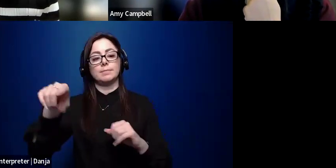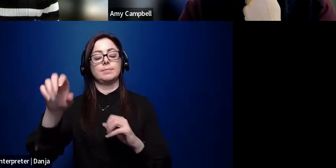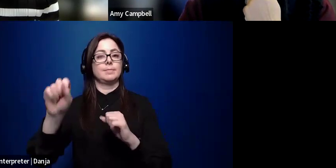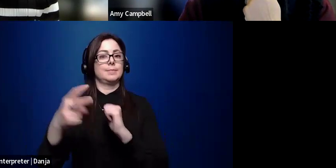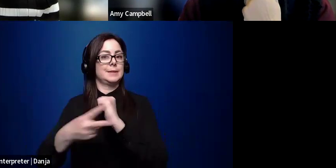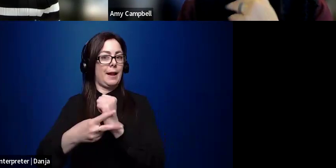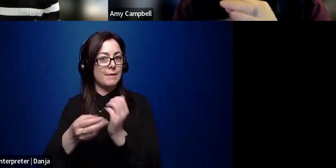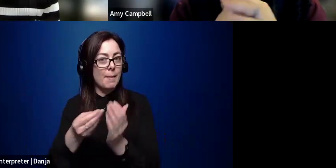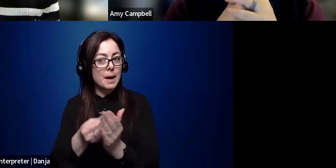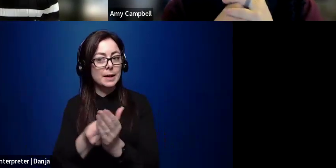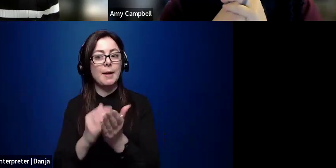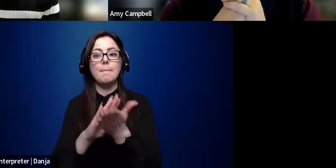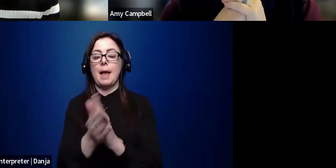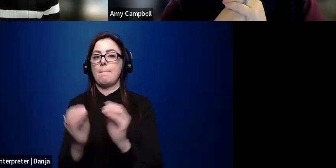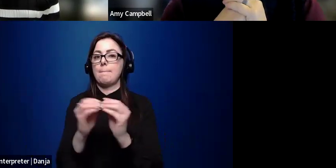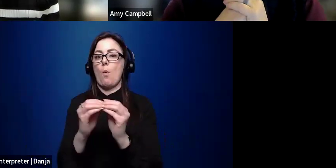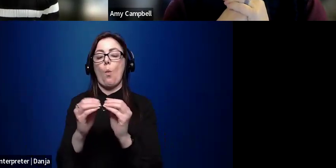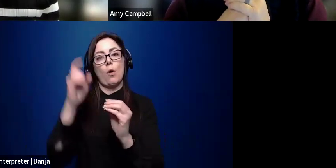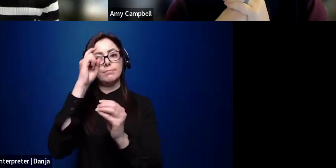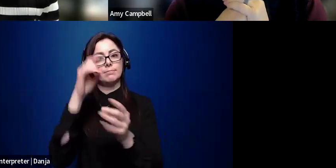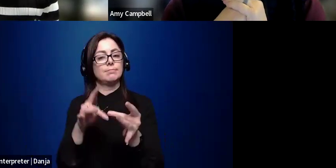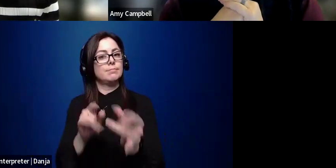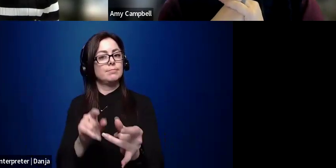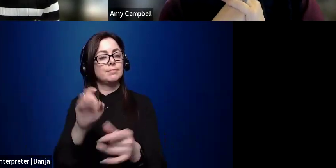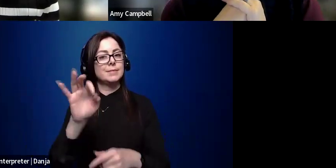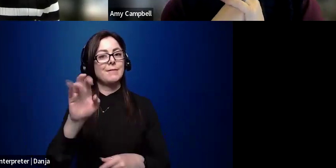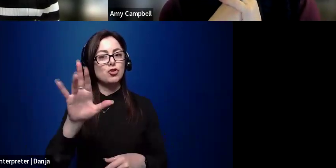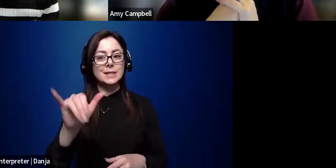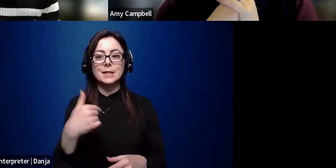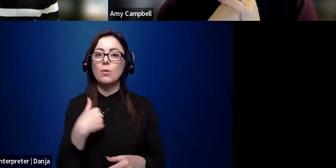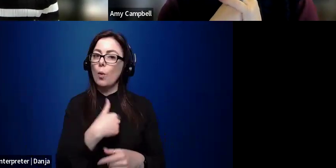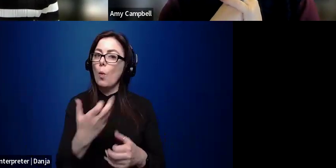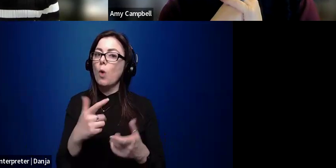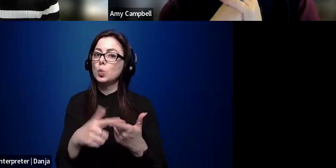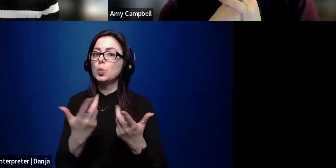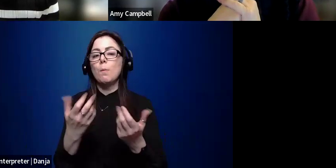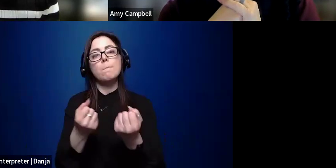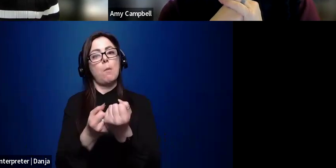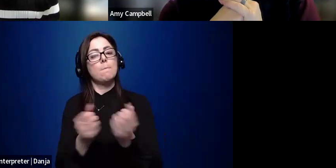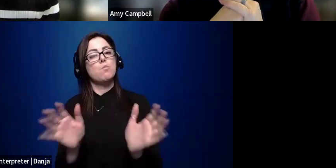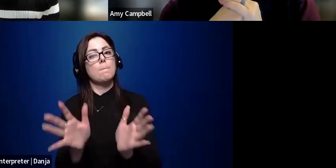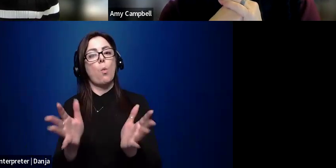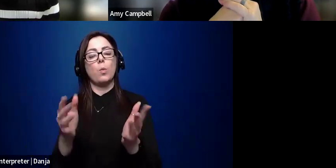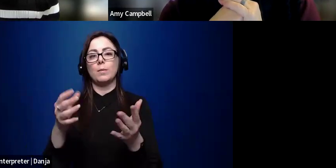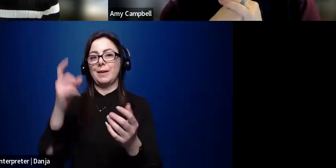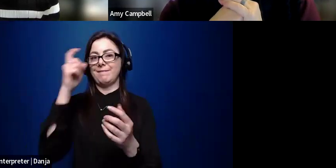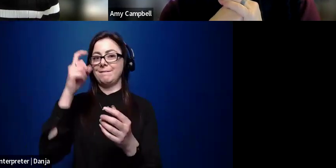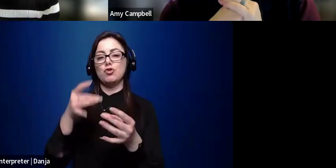and be more efficient. And of course, we want to promote efficiency. But one of the ideas that is floated has been